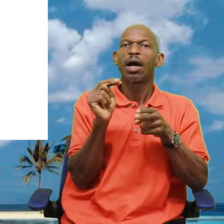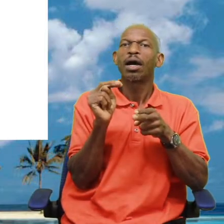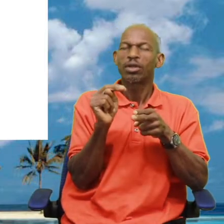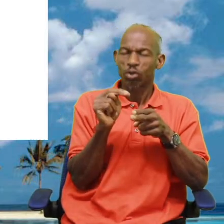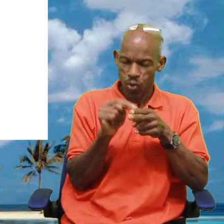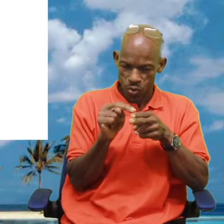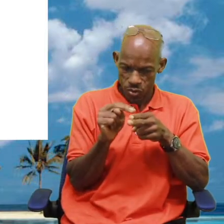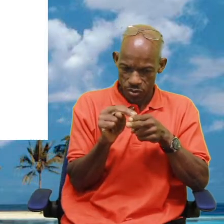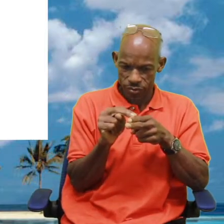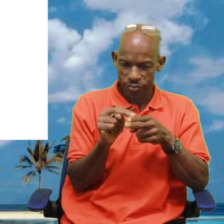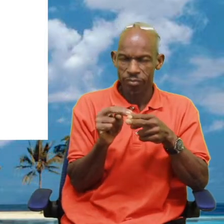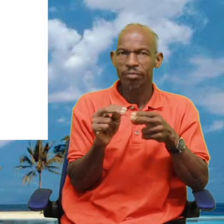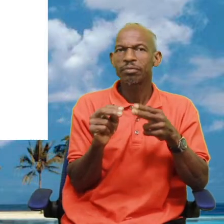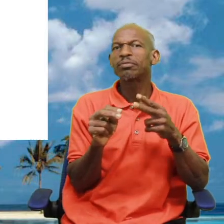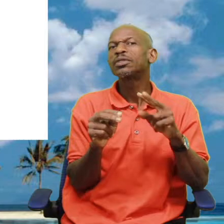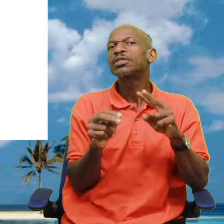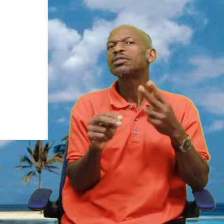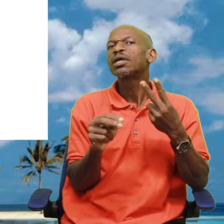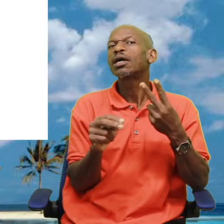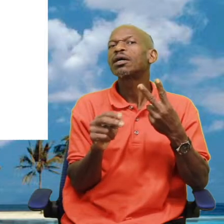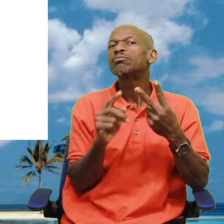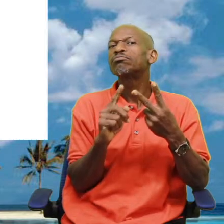noun.